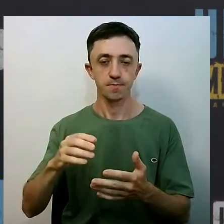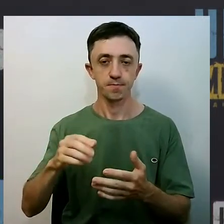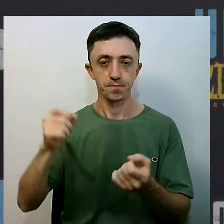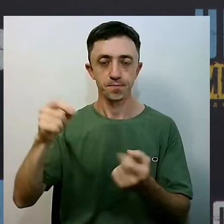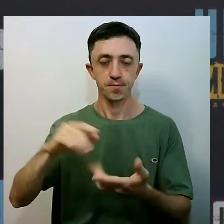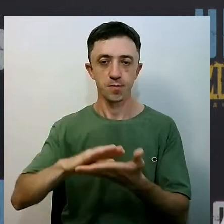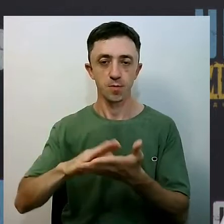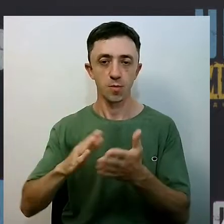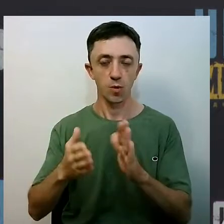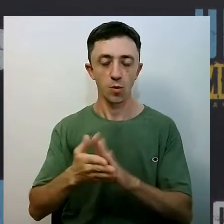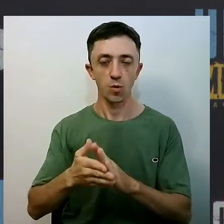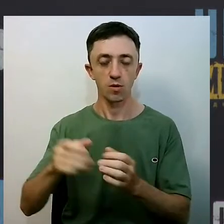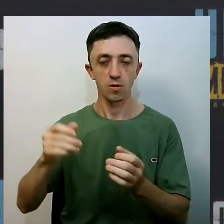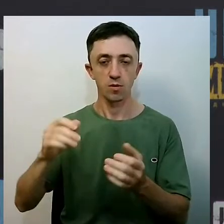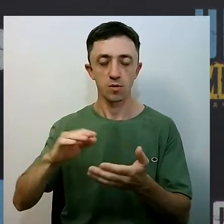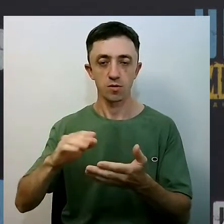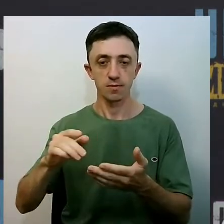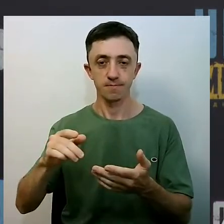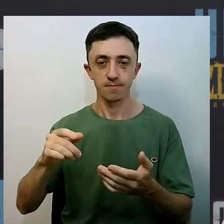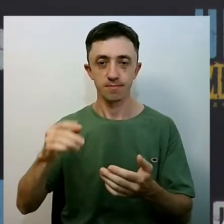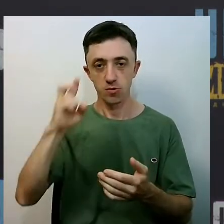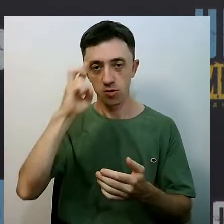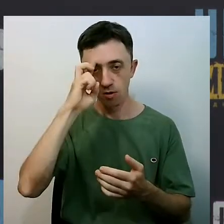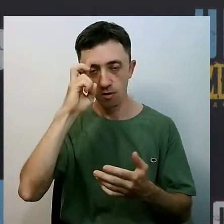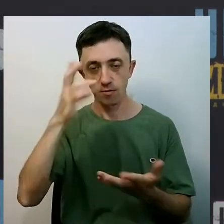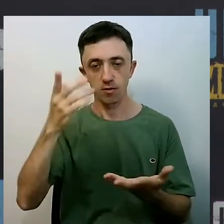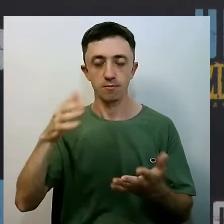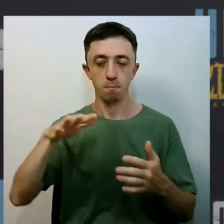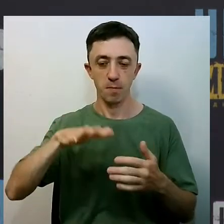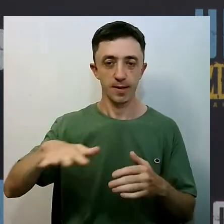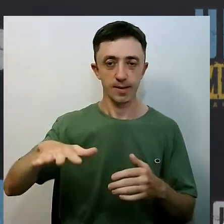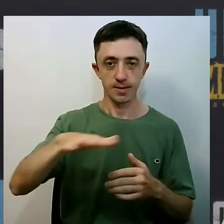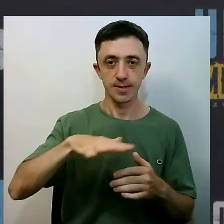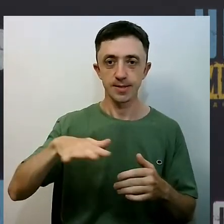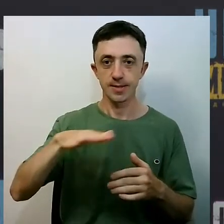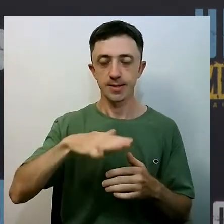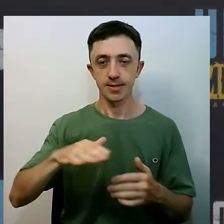This allows to follow the principle of